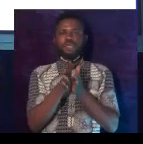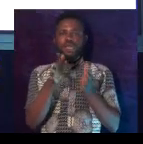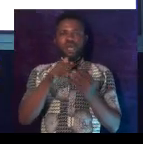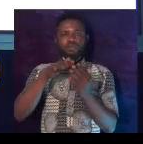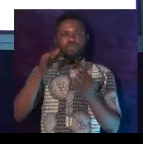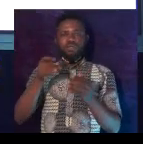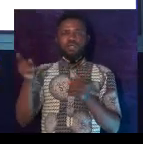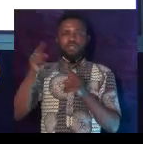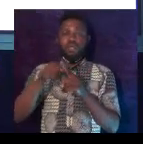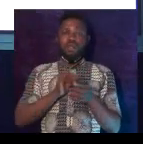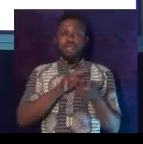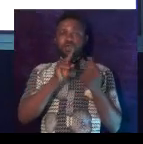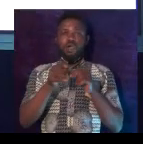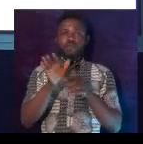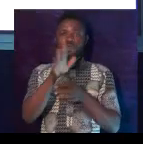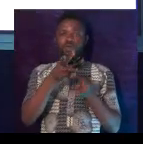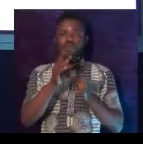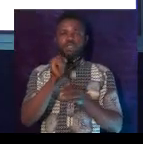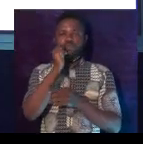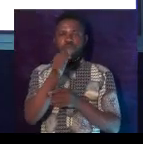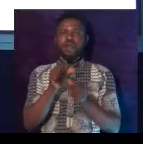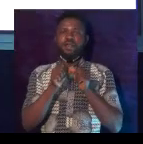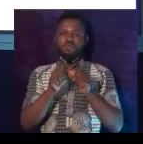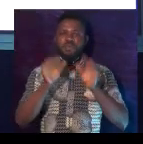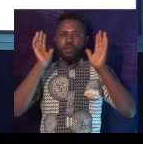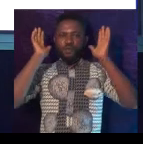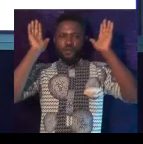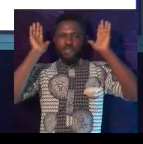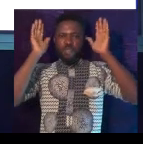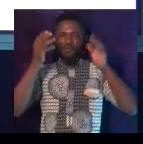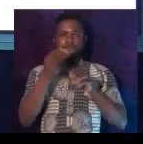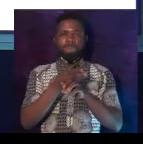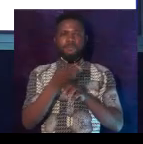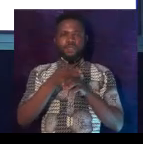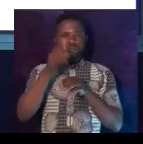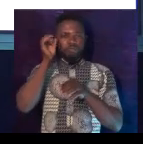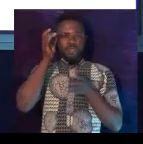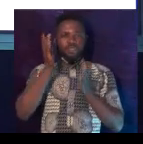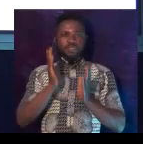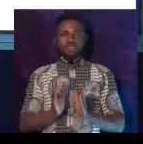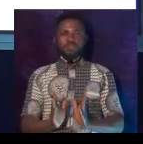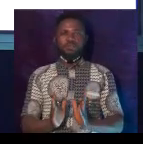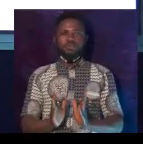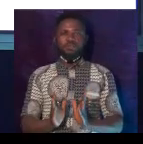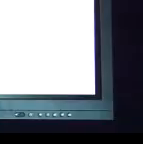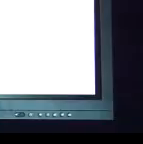Till I come your way tomorrow, remain wonderful mathematicians.